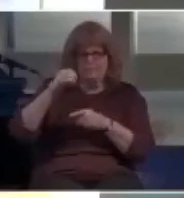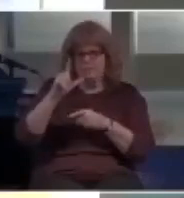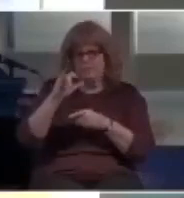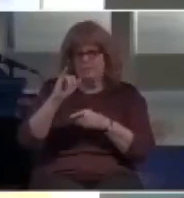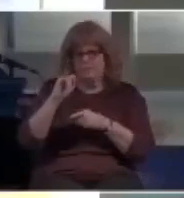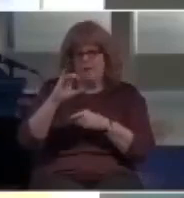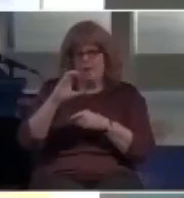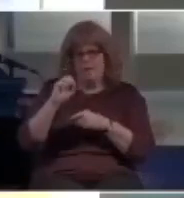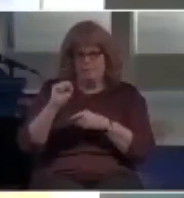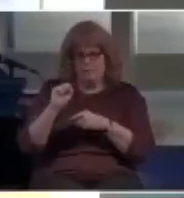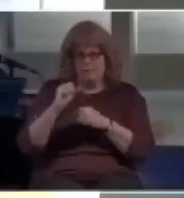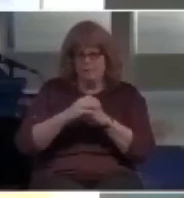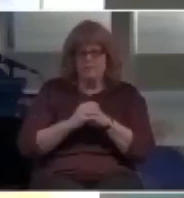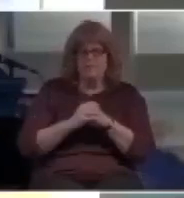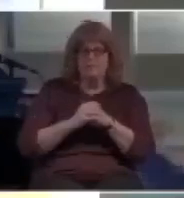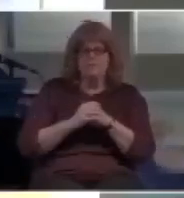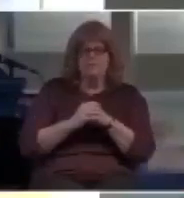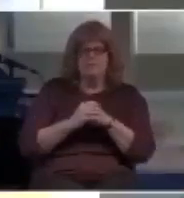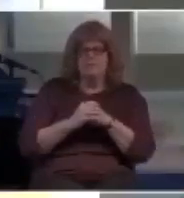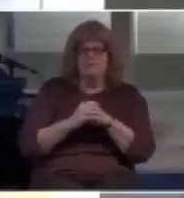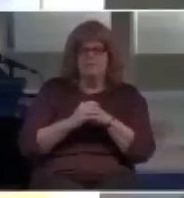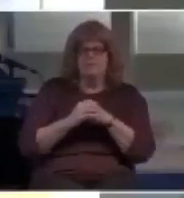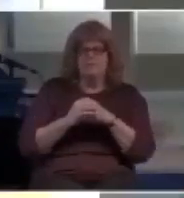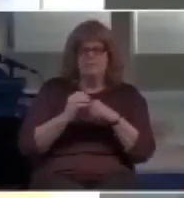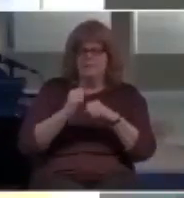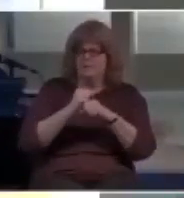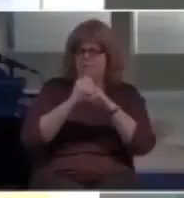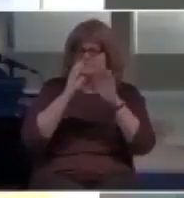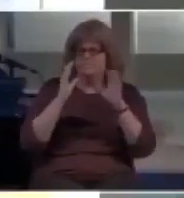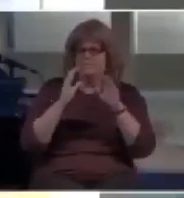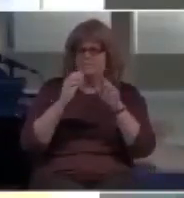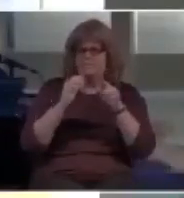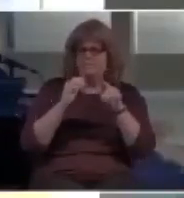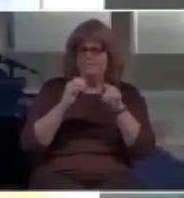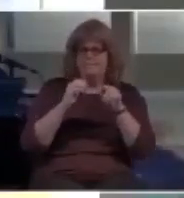going to see here this picture